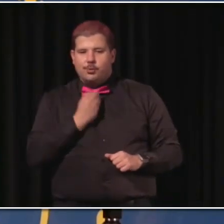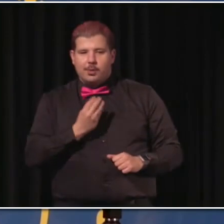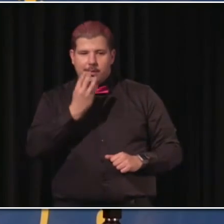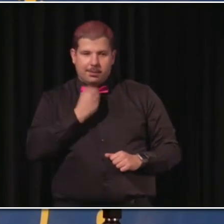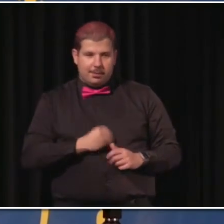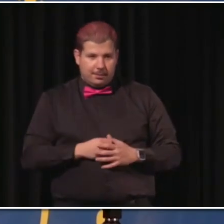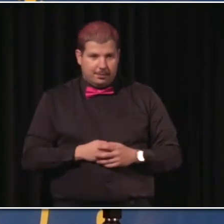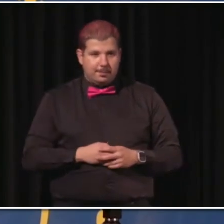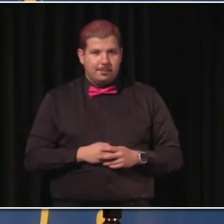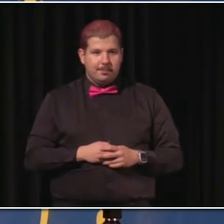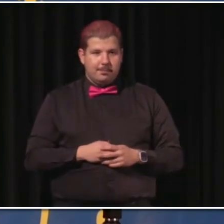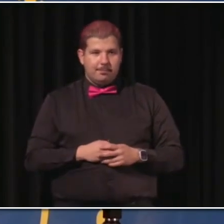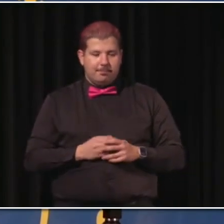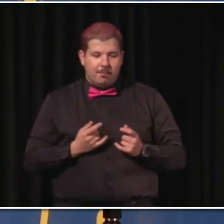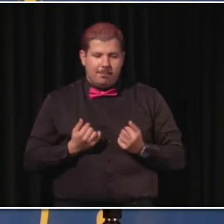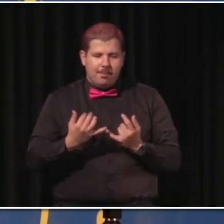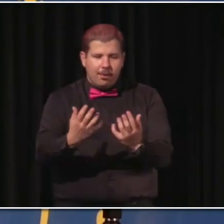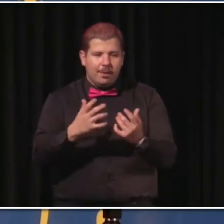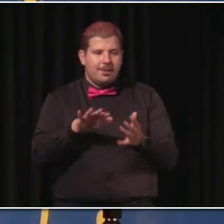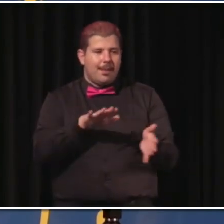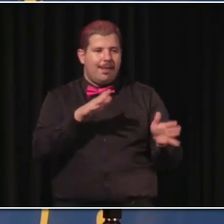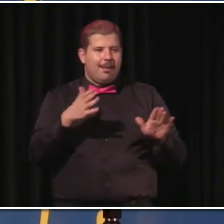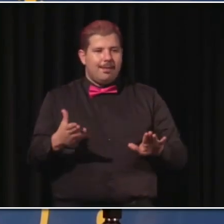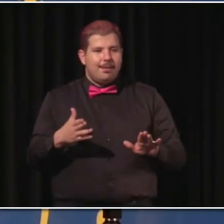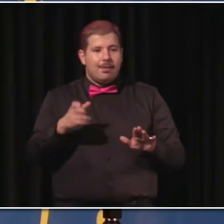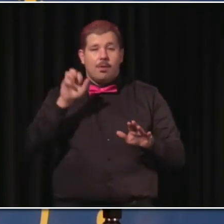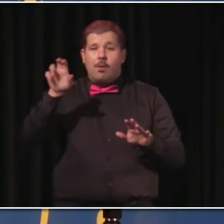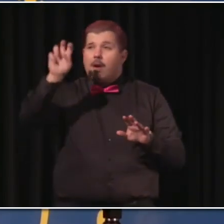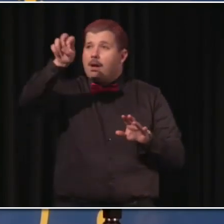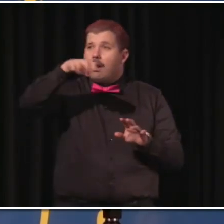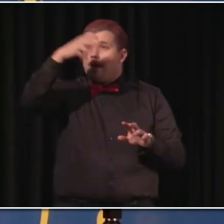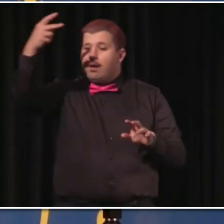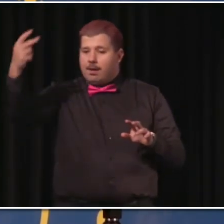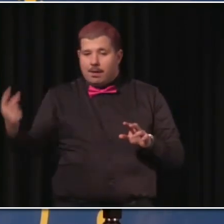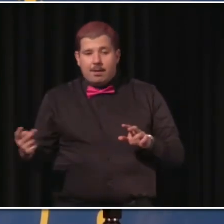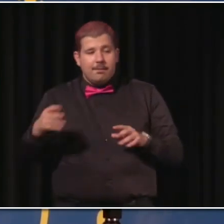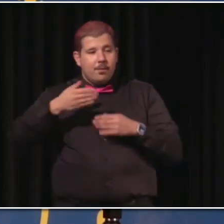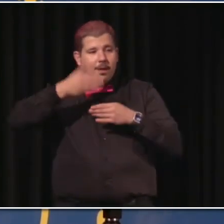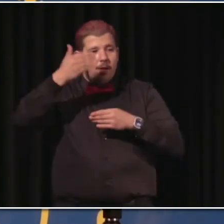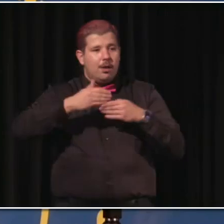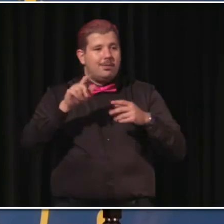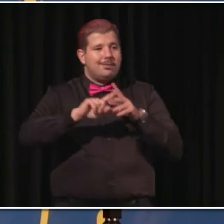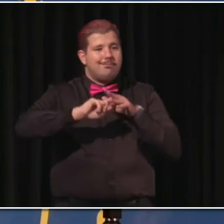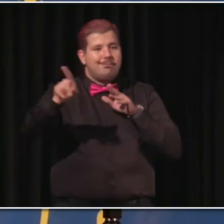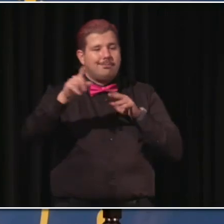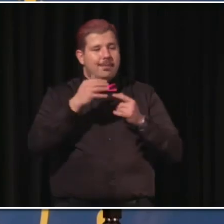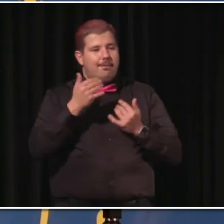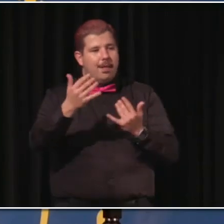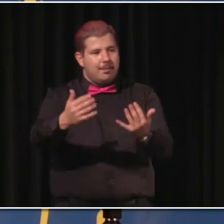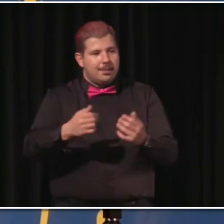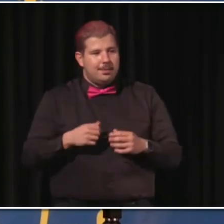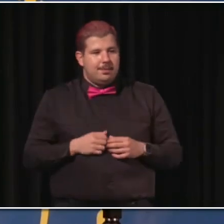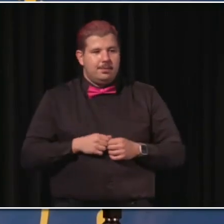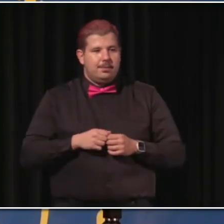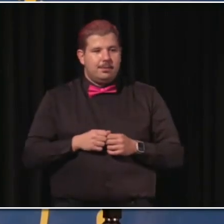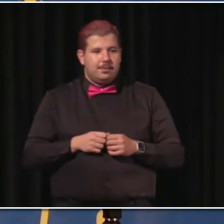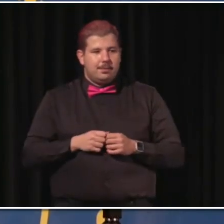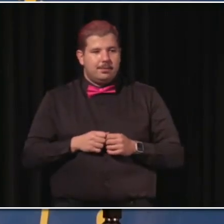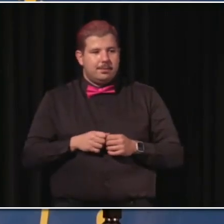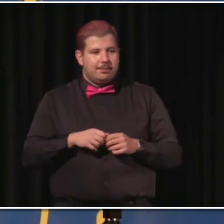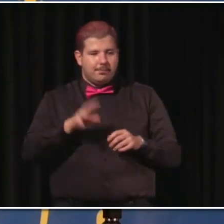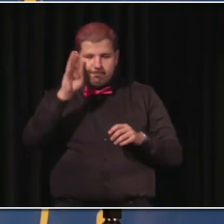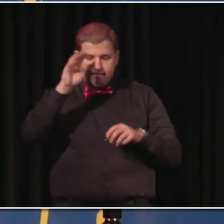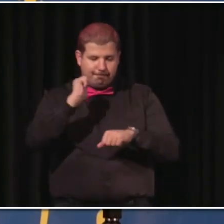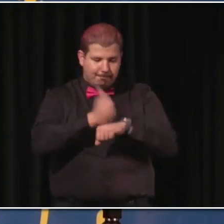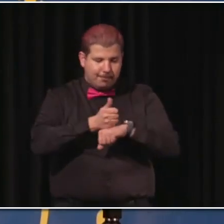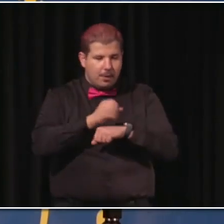Jewish, burned to death or jumped from windows to escape the flames, to create OSHA